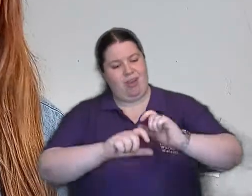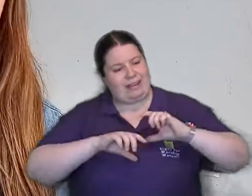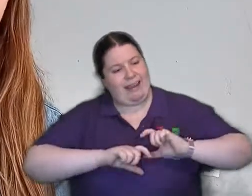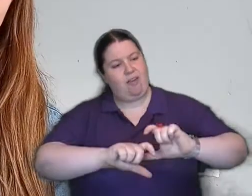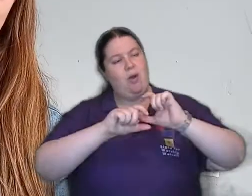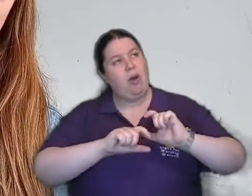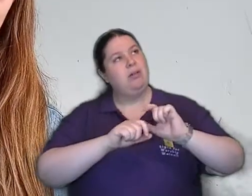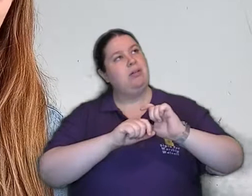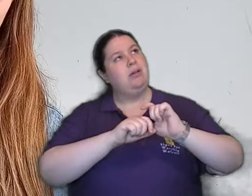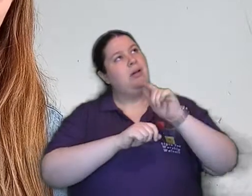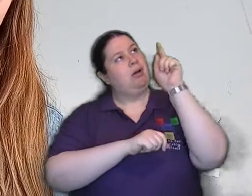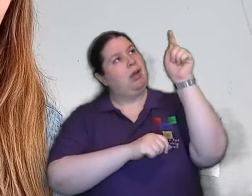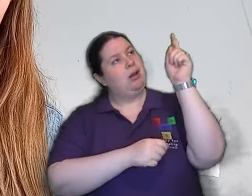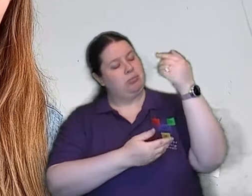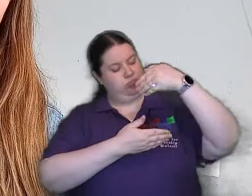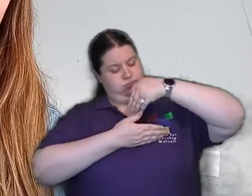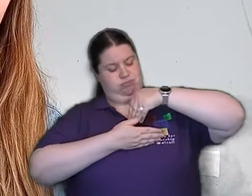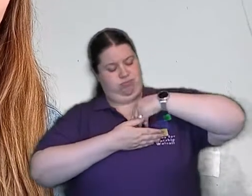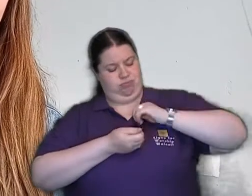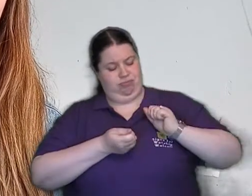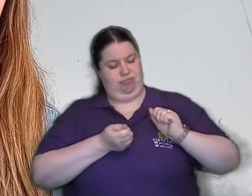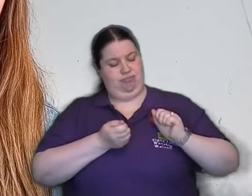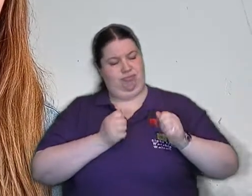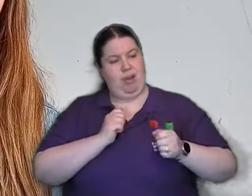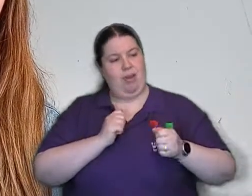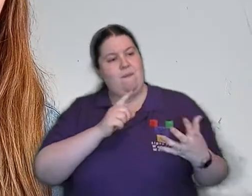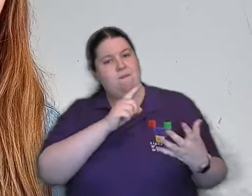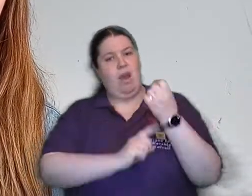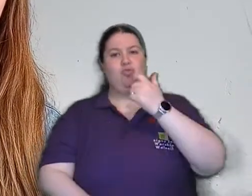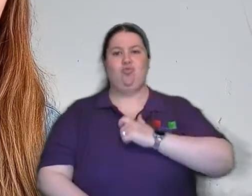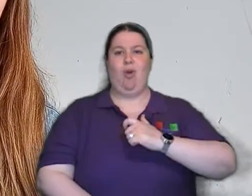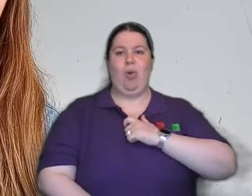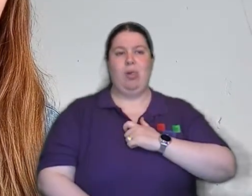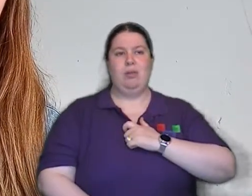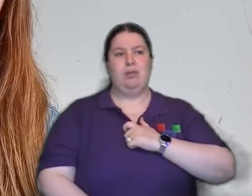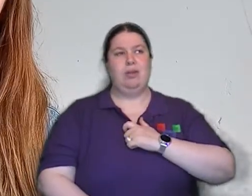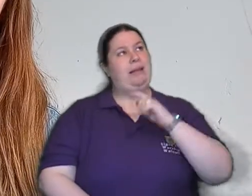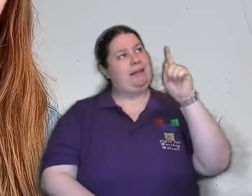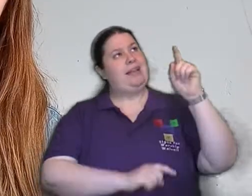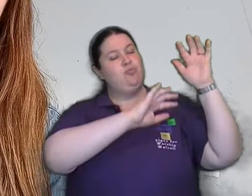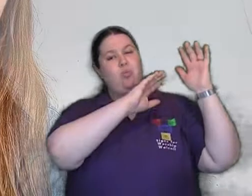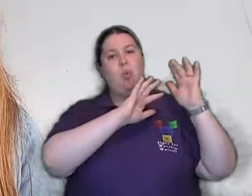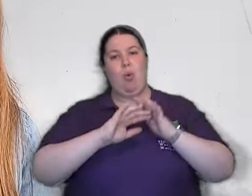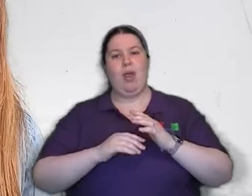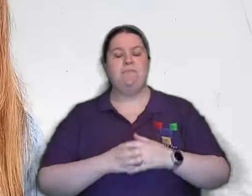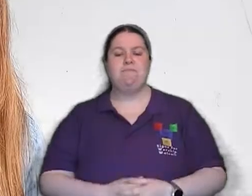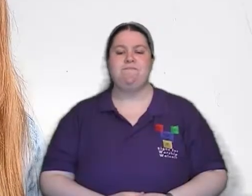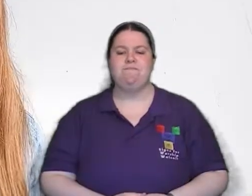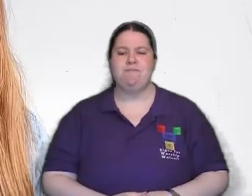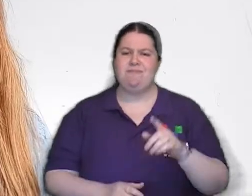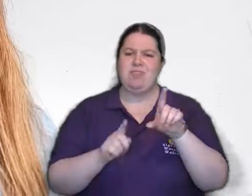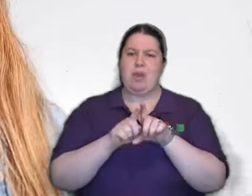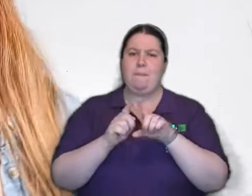mature into the person God created you to be in order to fulfil his purposes in the earth to his glory. Take